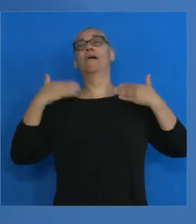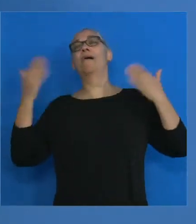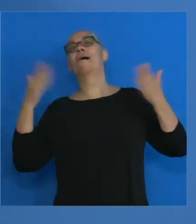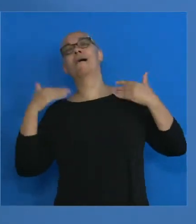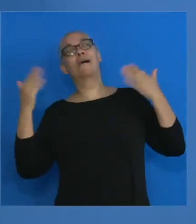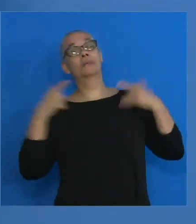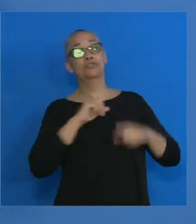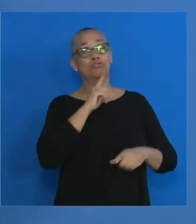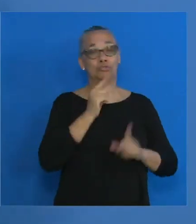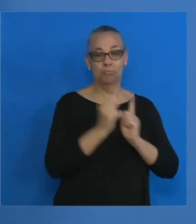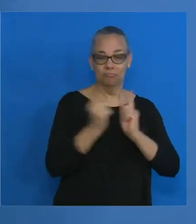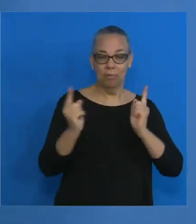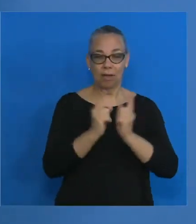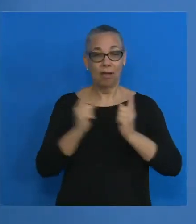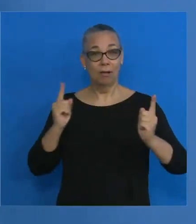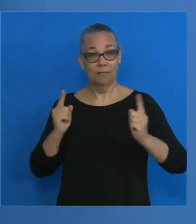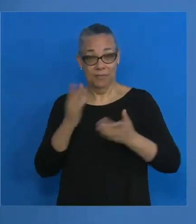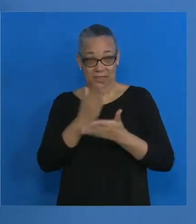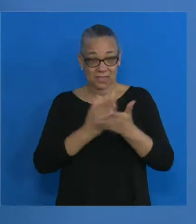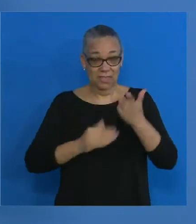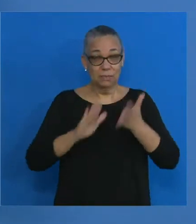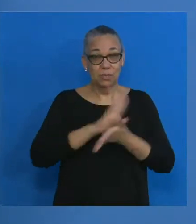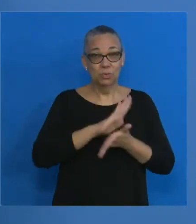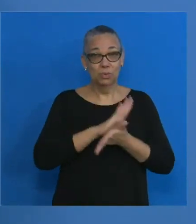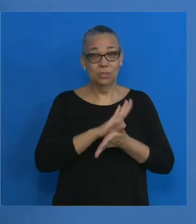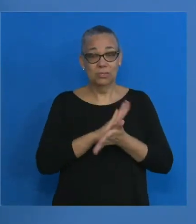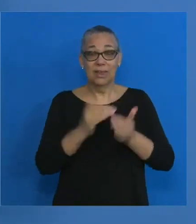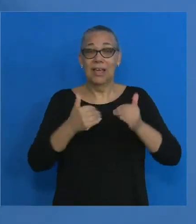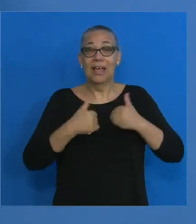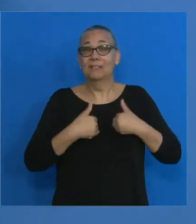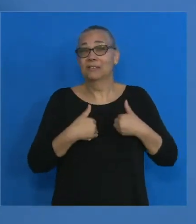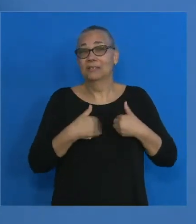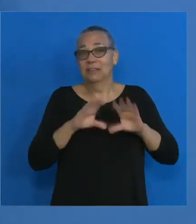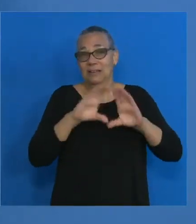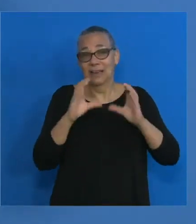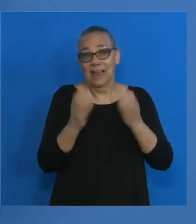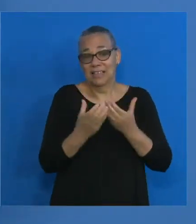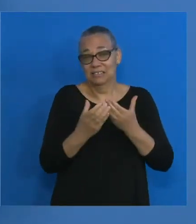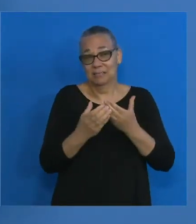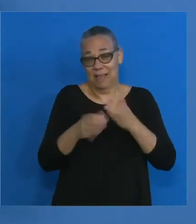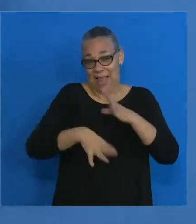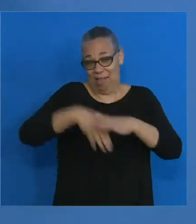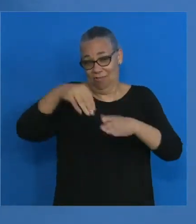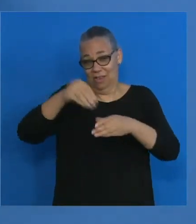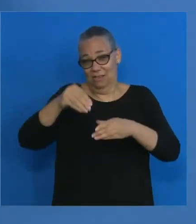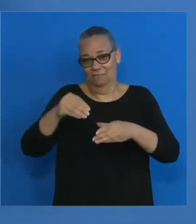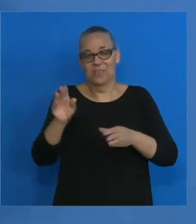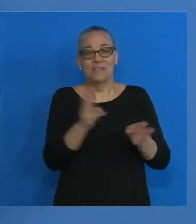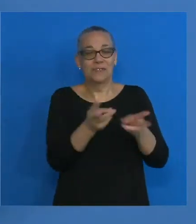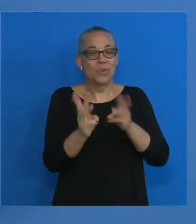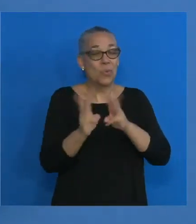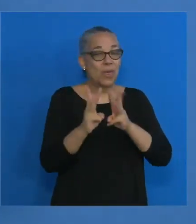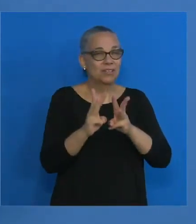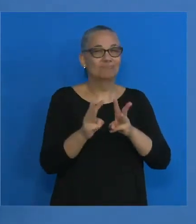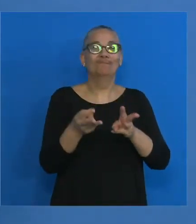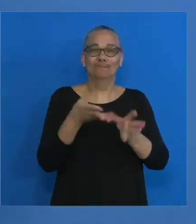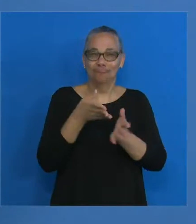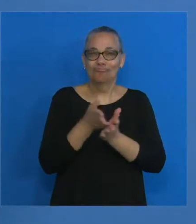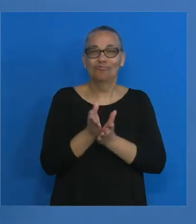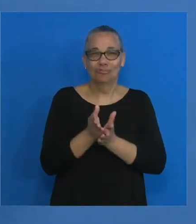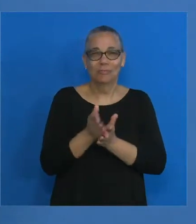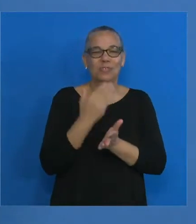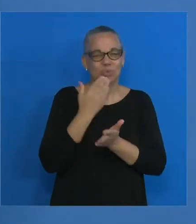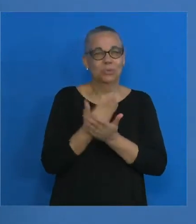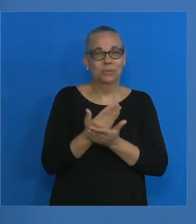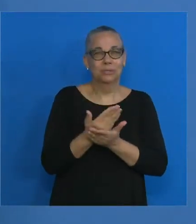physically distanced. Some schools are even holding some of their classes outdoors if the weather is fair and permitting.